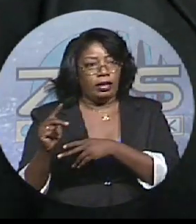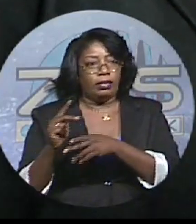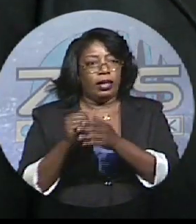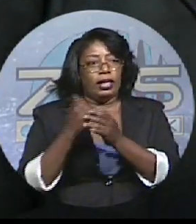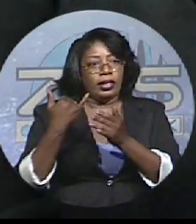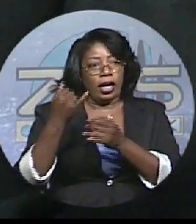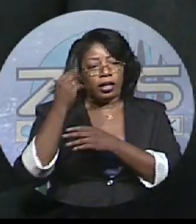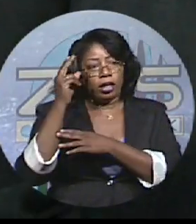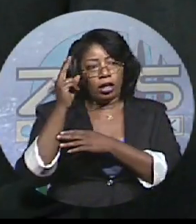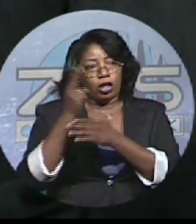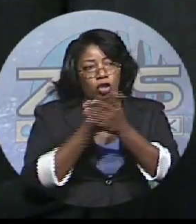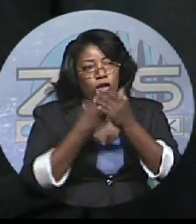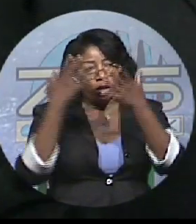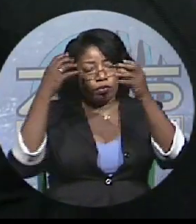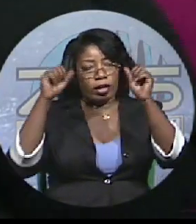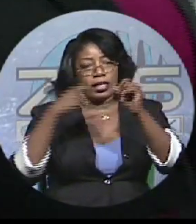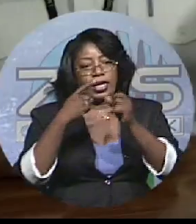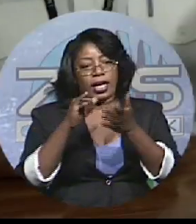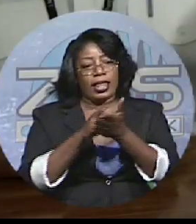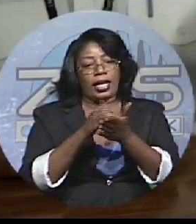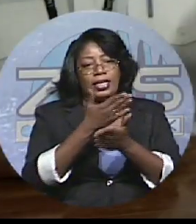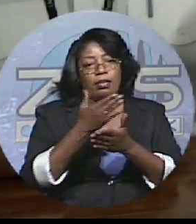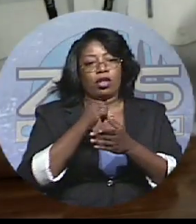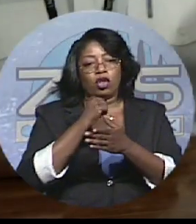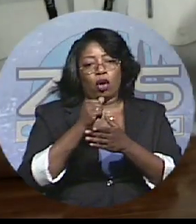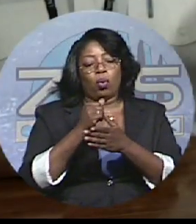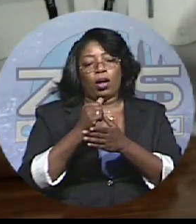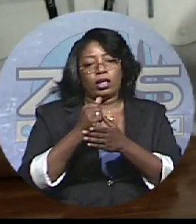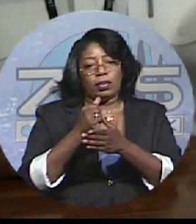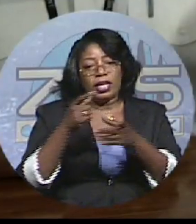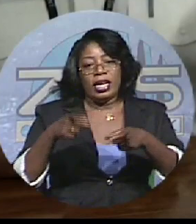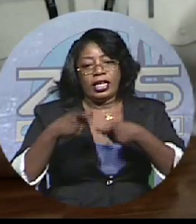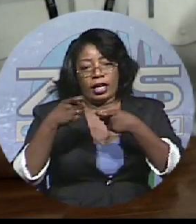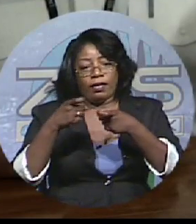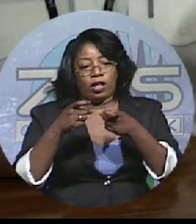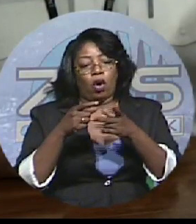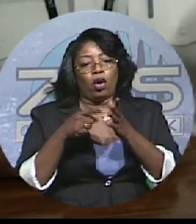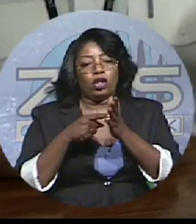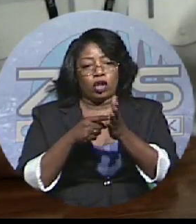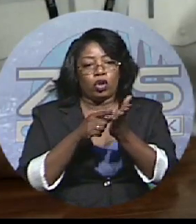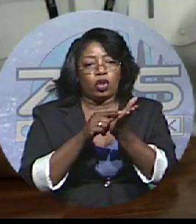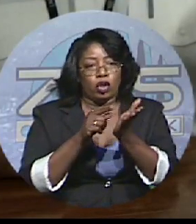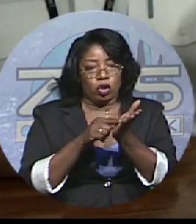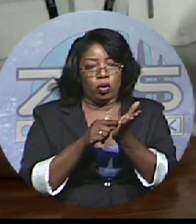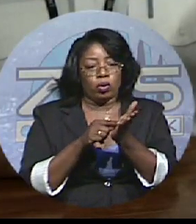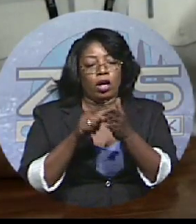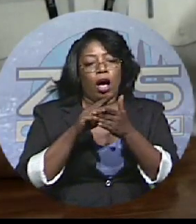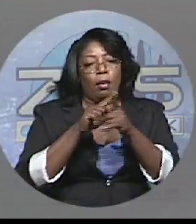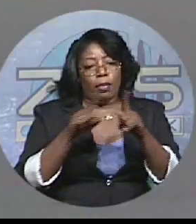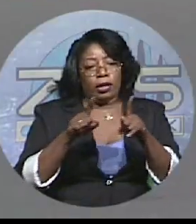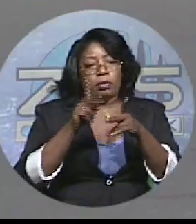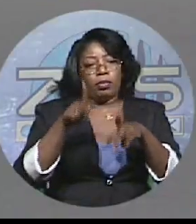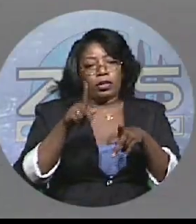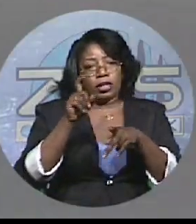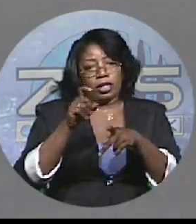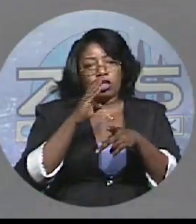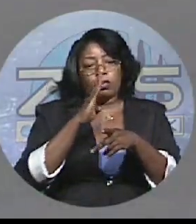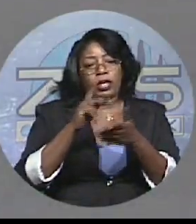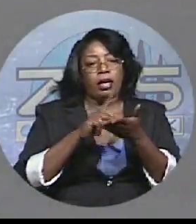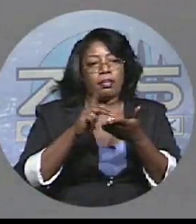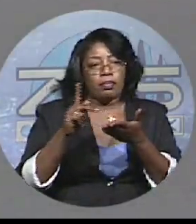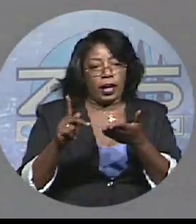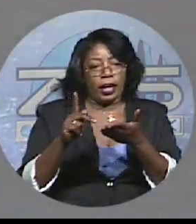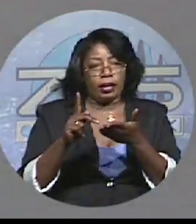Sloan Smith says this is something they should not have to bring to the media, but union members must be paid their due. While not confirming